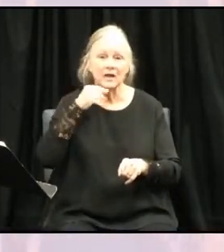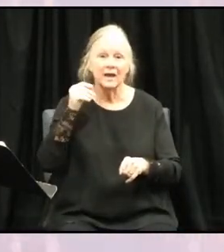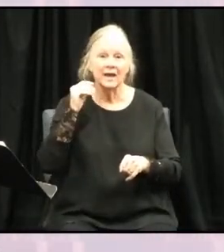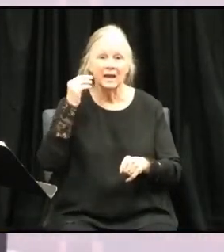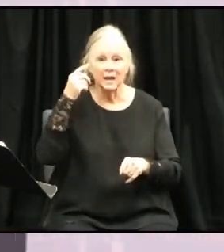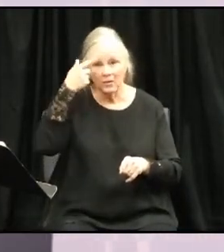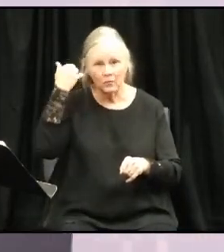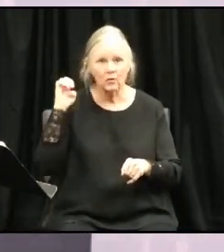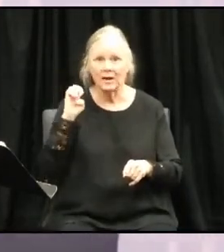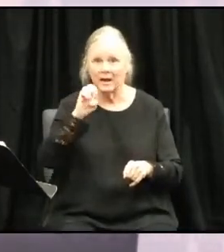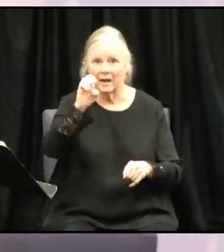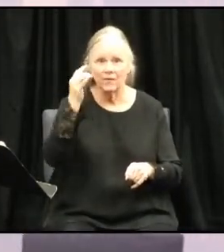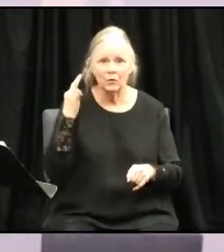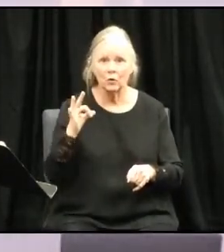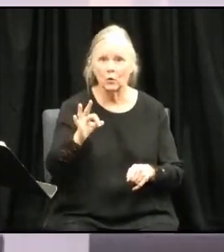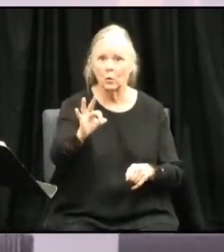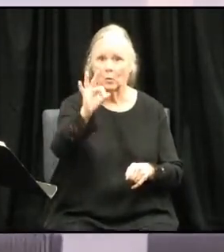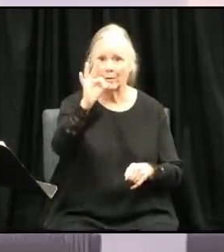Amen.